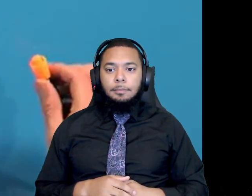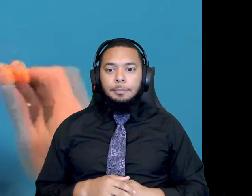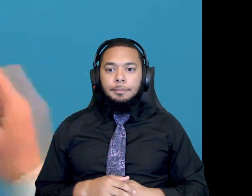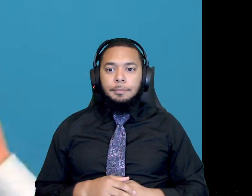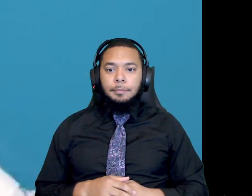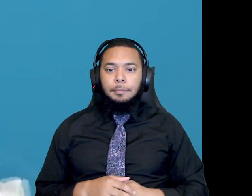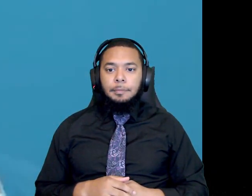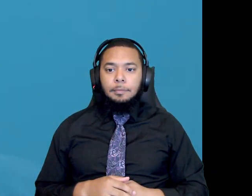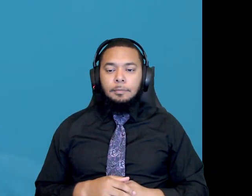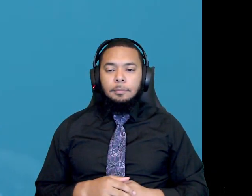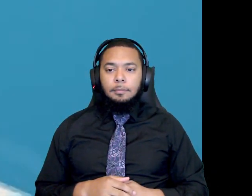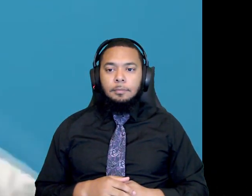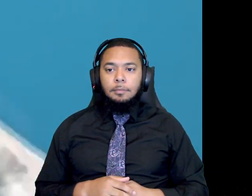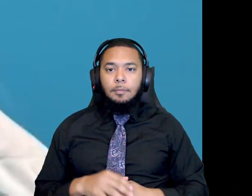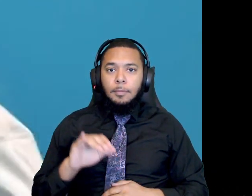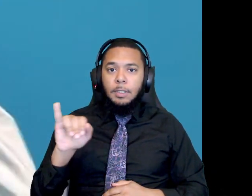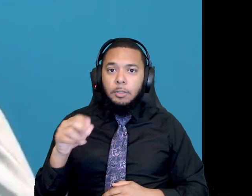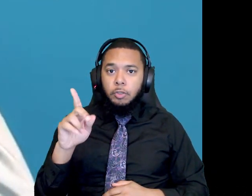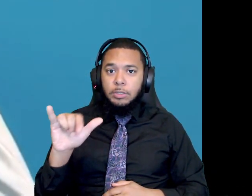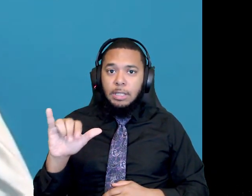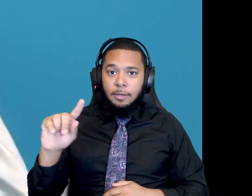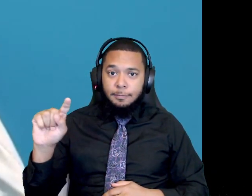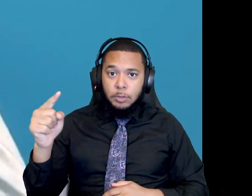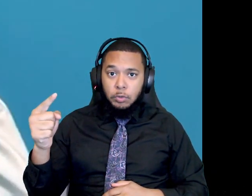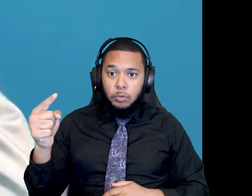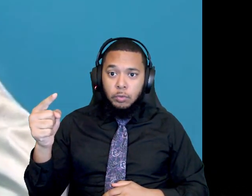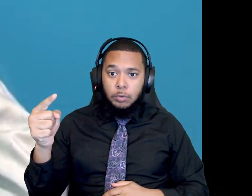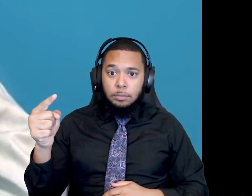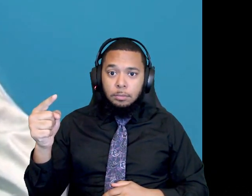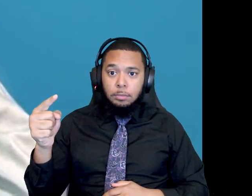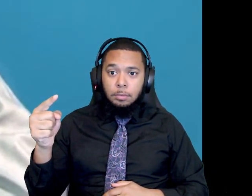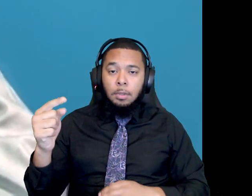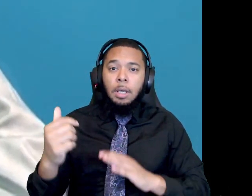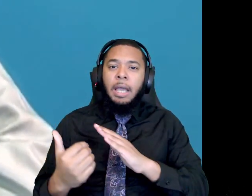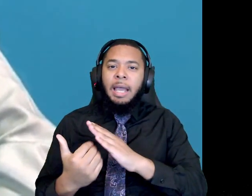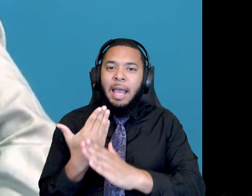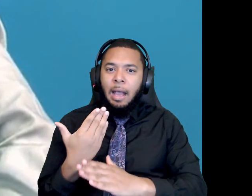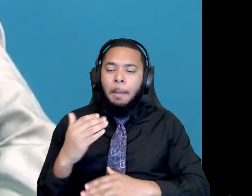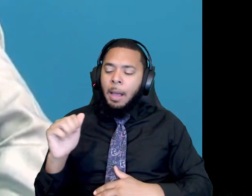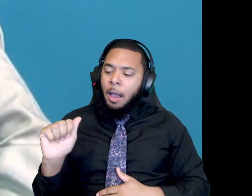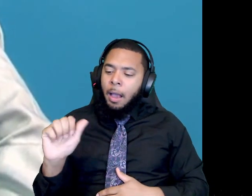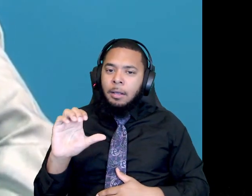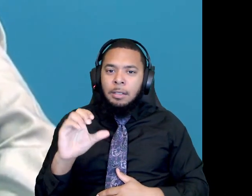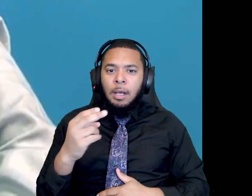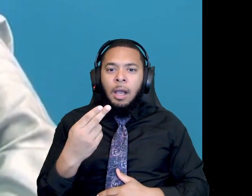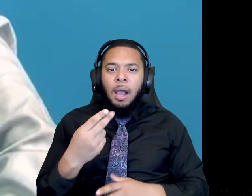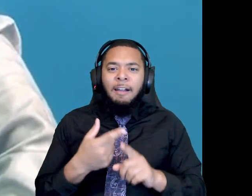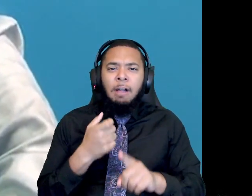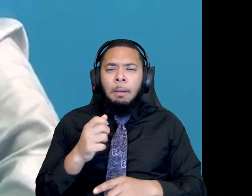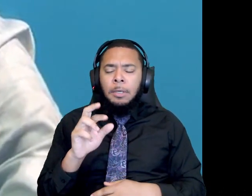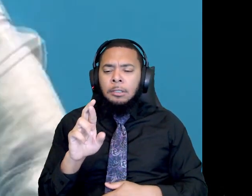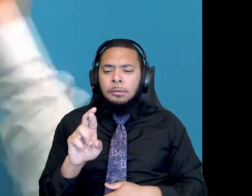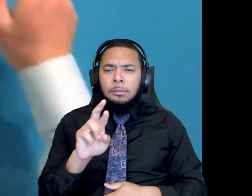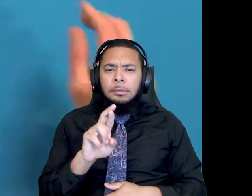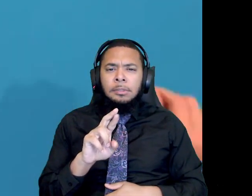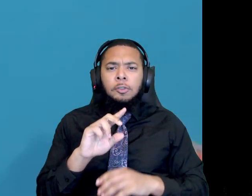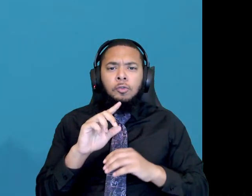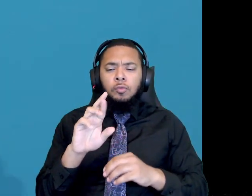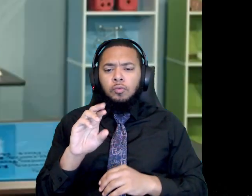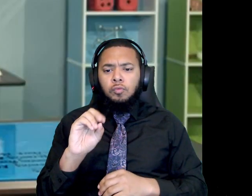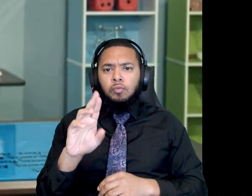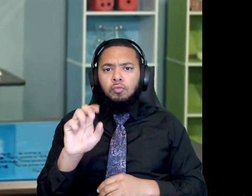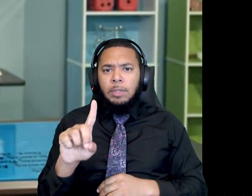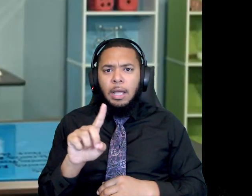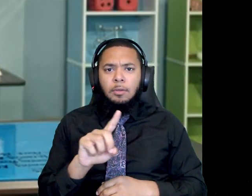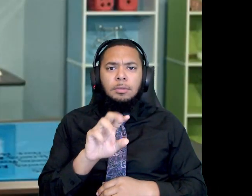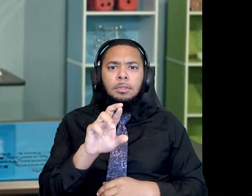So on the 1st of July, I have an incoming ACH from Round Rock ISD. All right, so